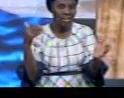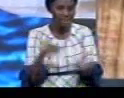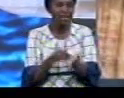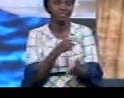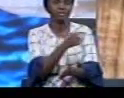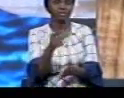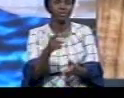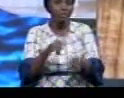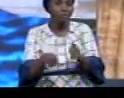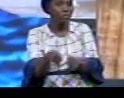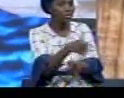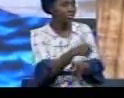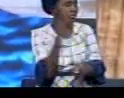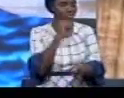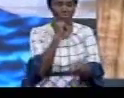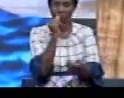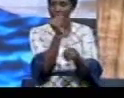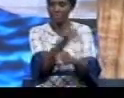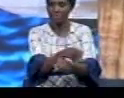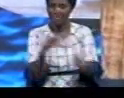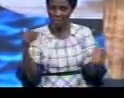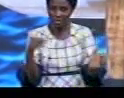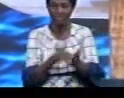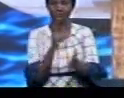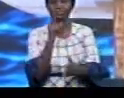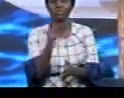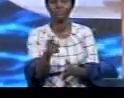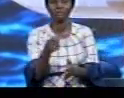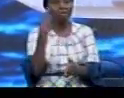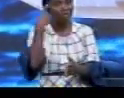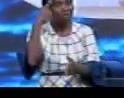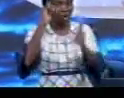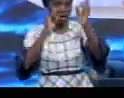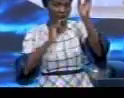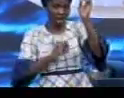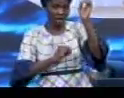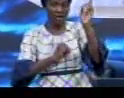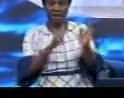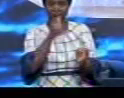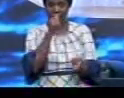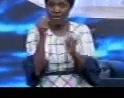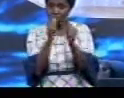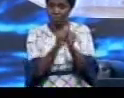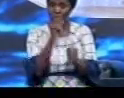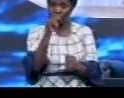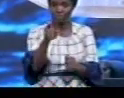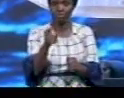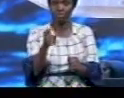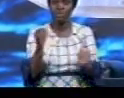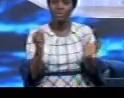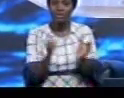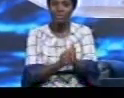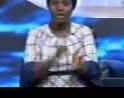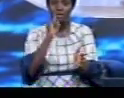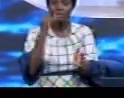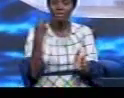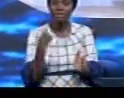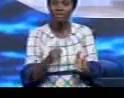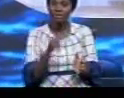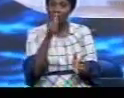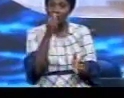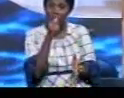not prevail against thee. For I am with thee. That's the secret. I